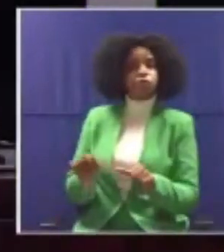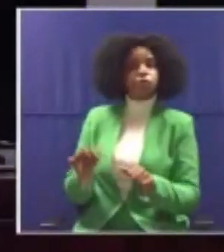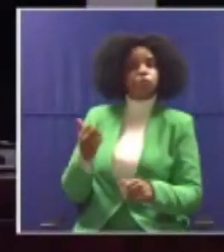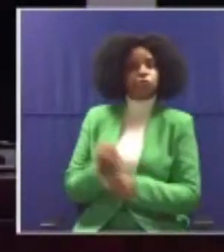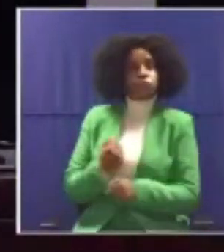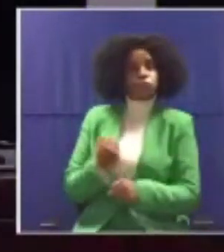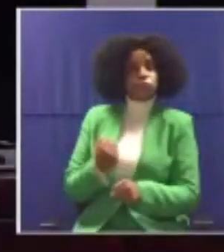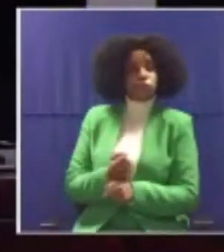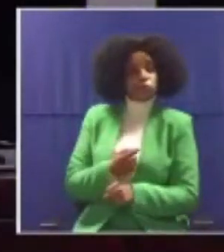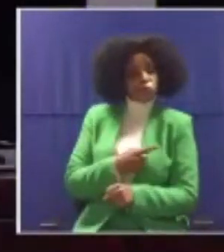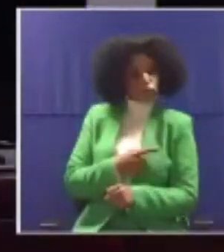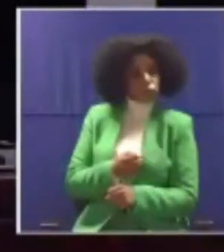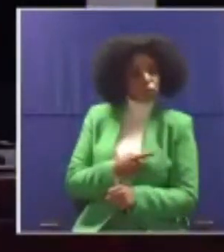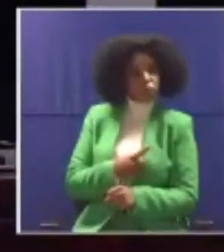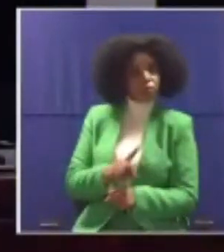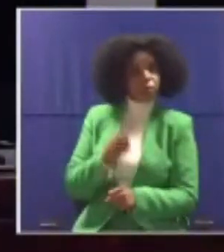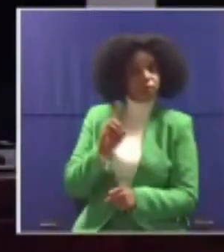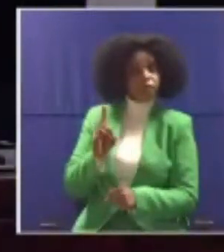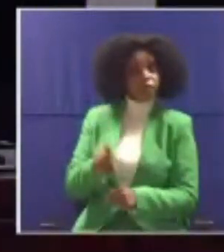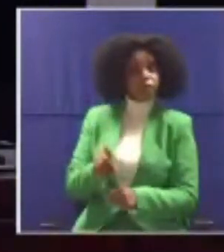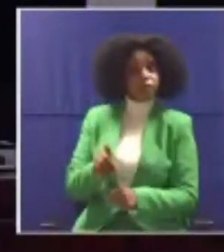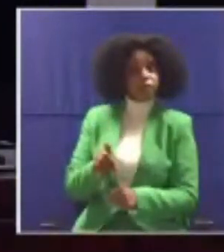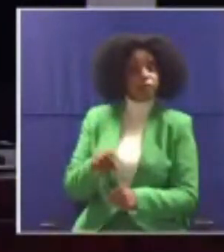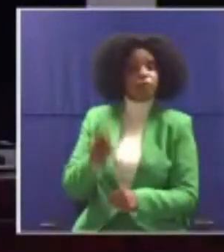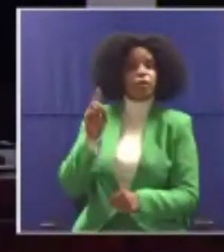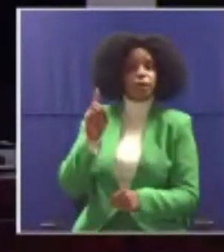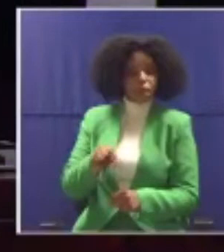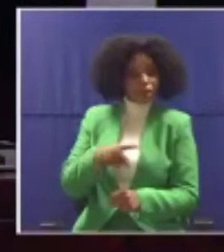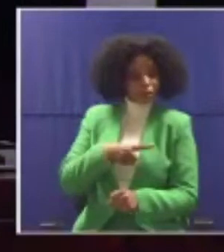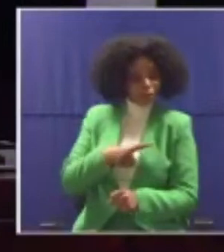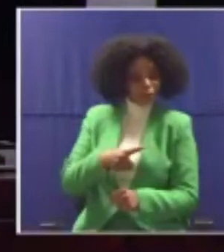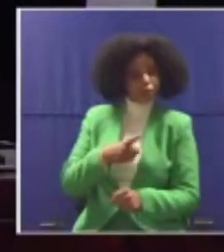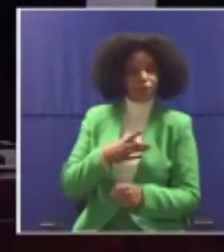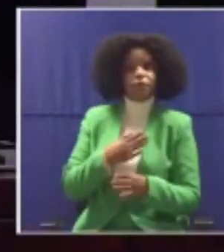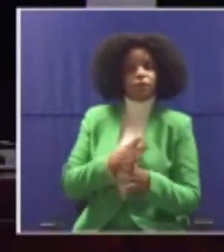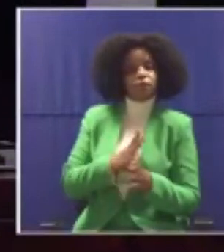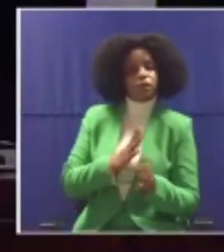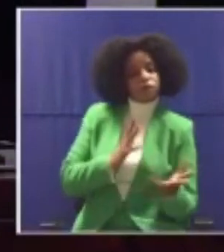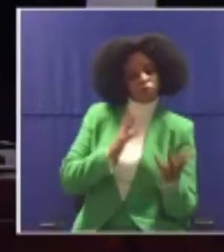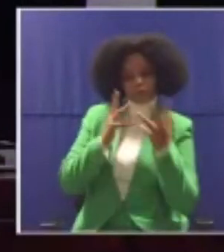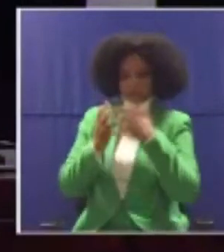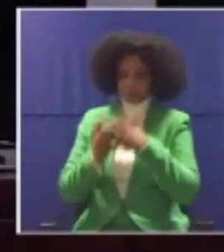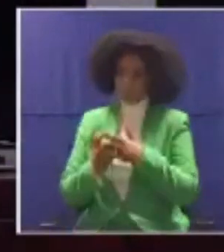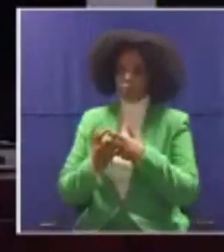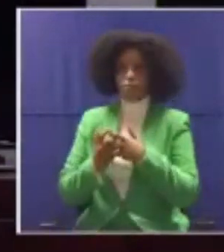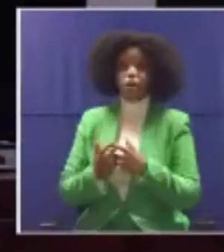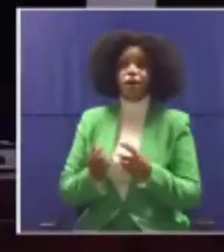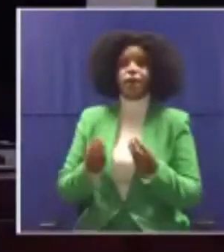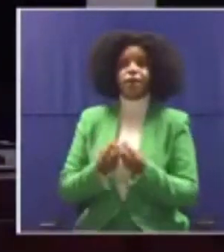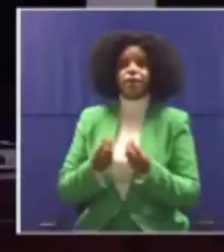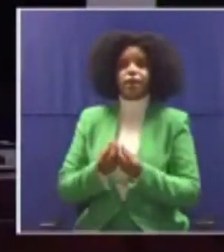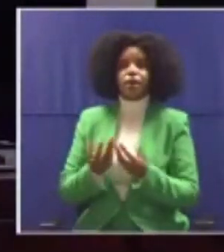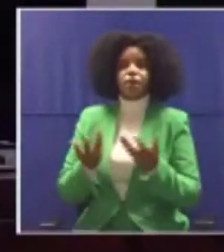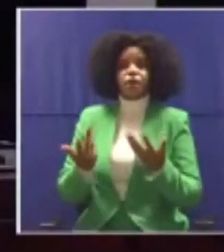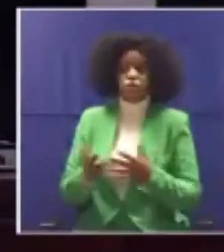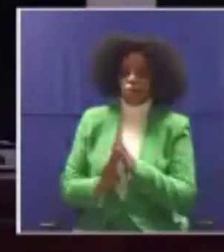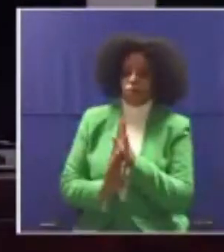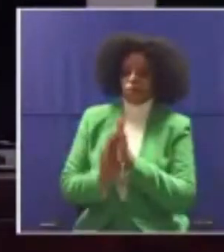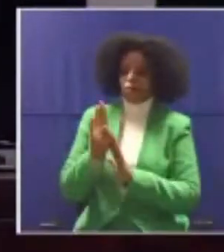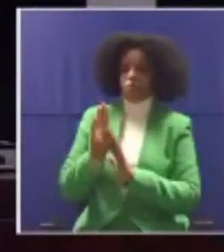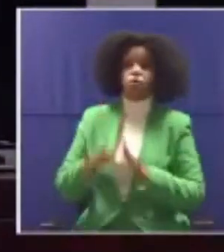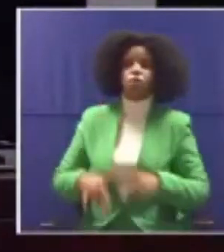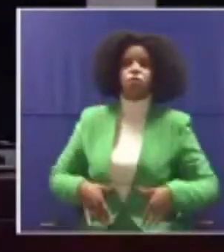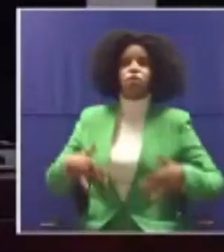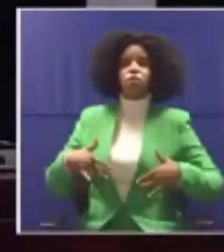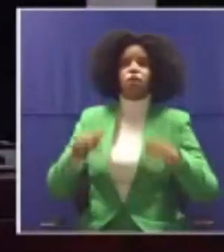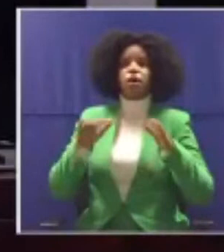about what we have done to improve the quality of lives of our people for the better.